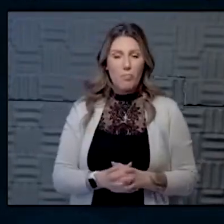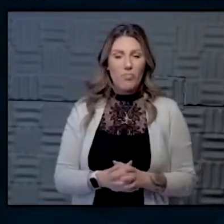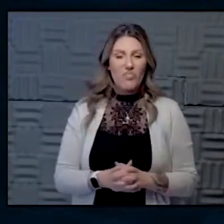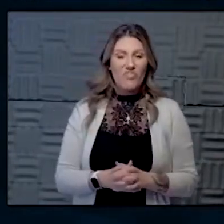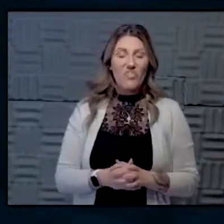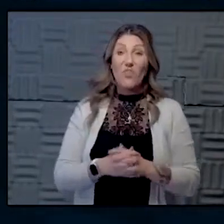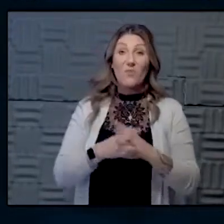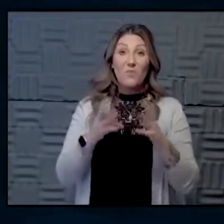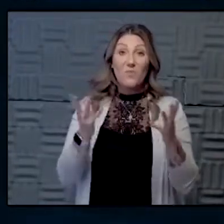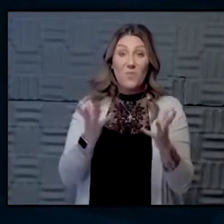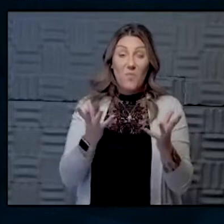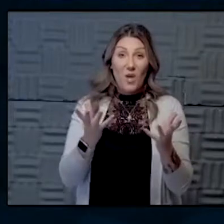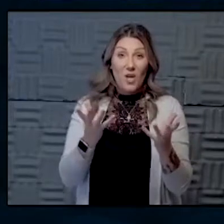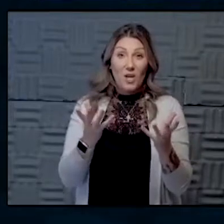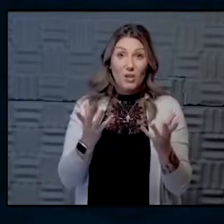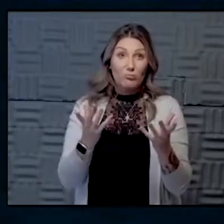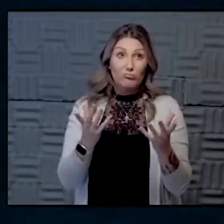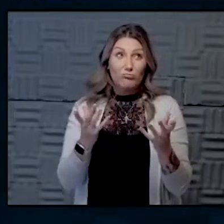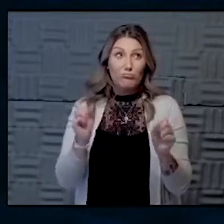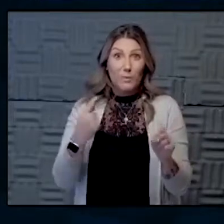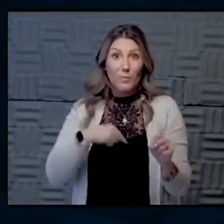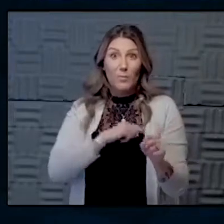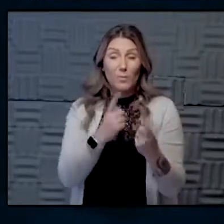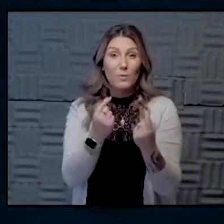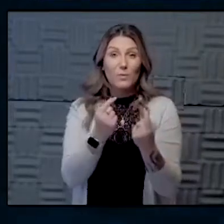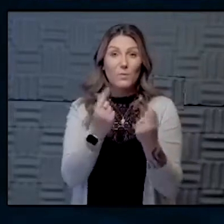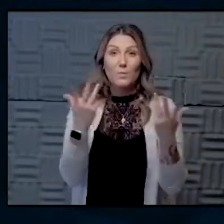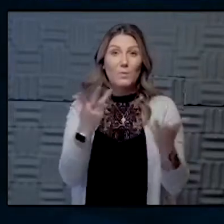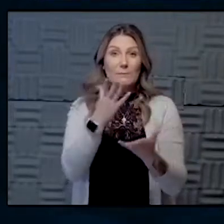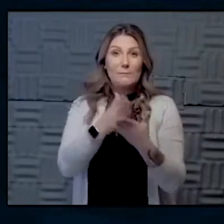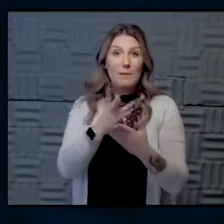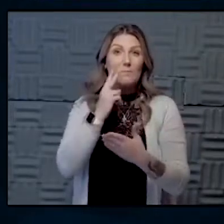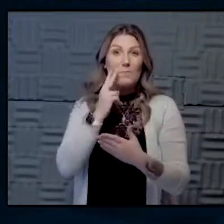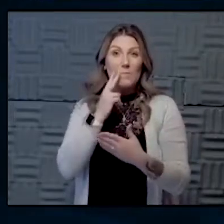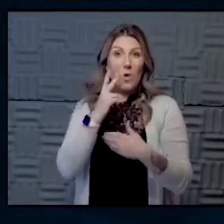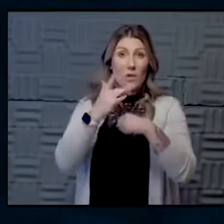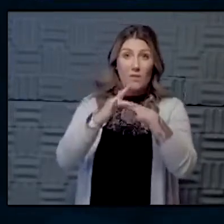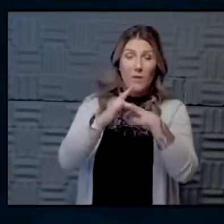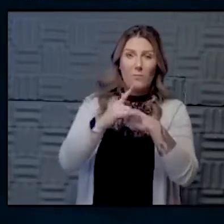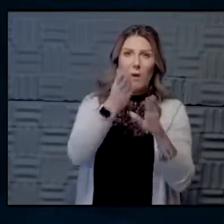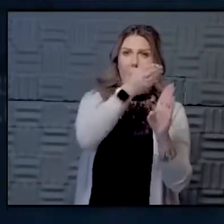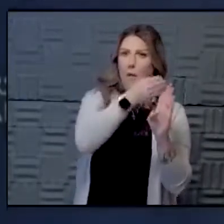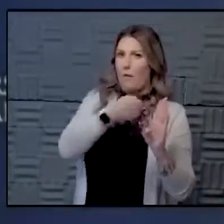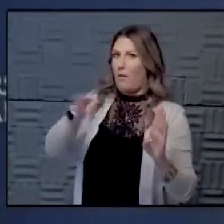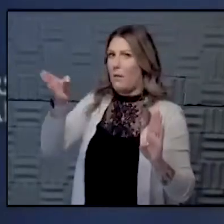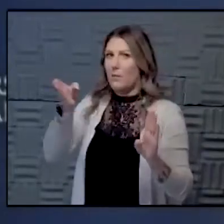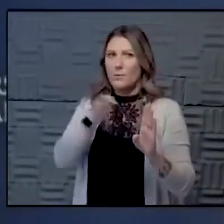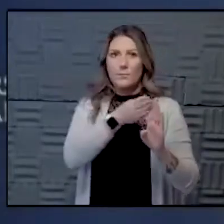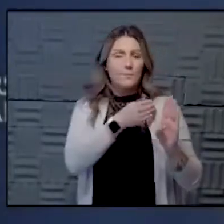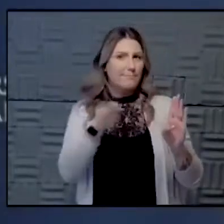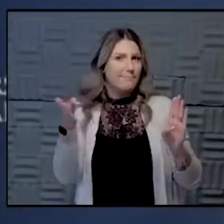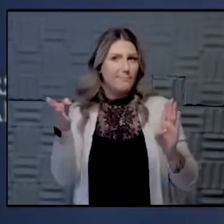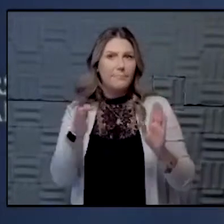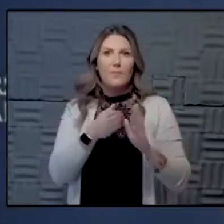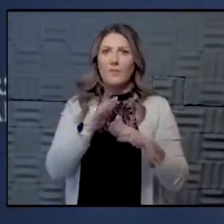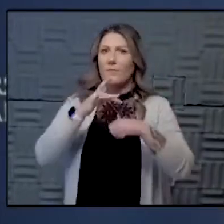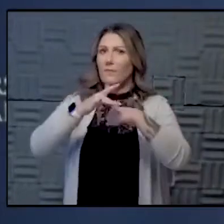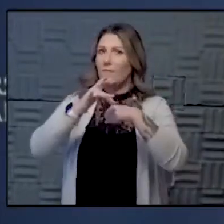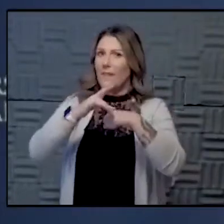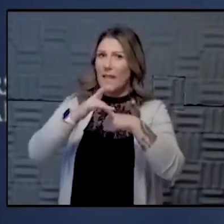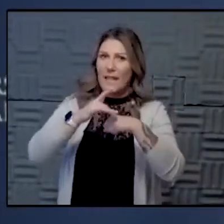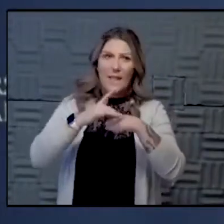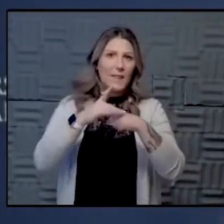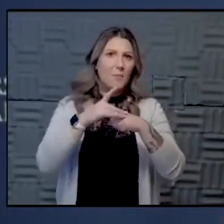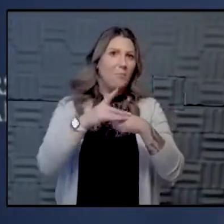we do to stop smoking? What's available for us? There's a wide range of available measures to